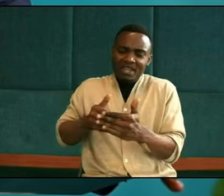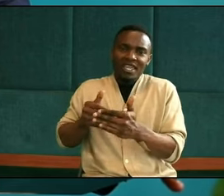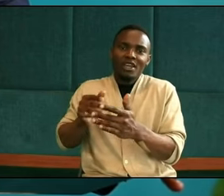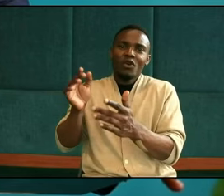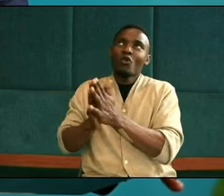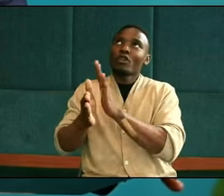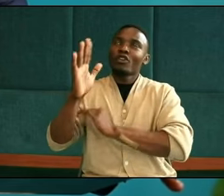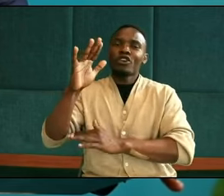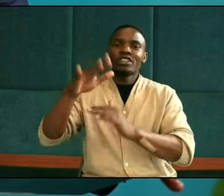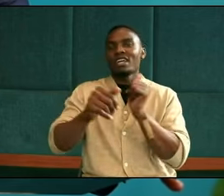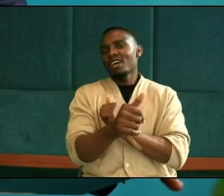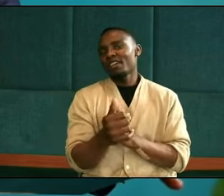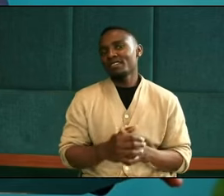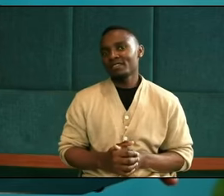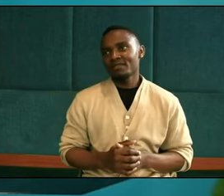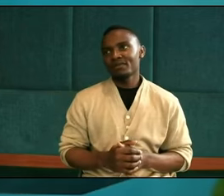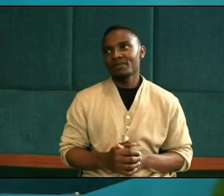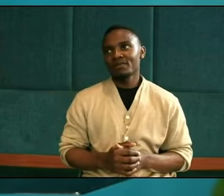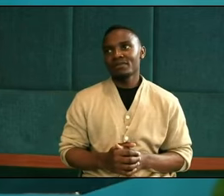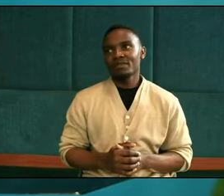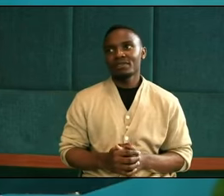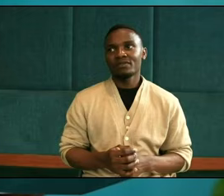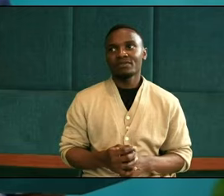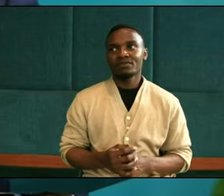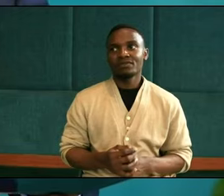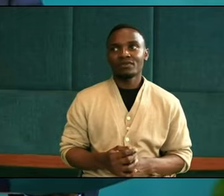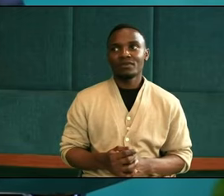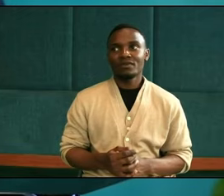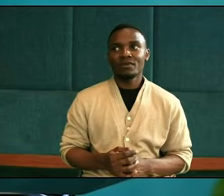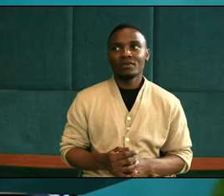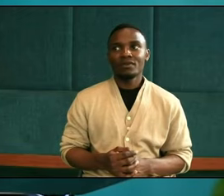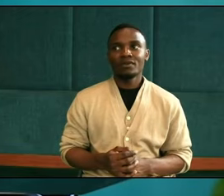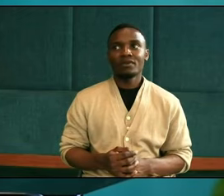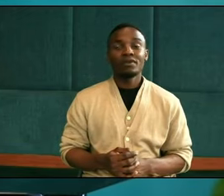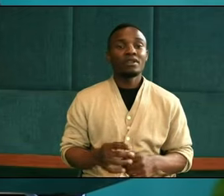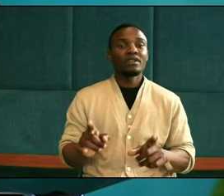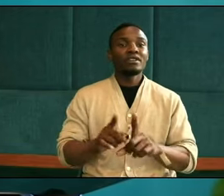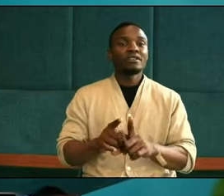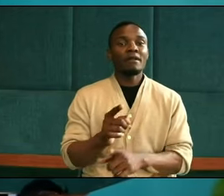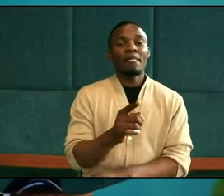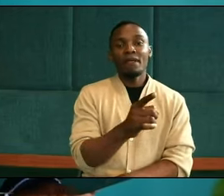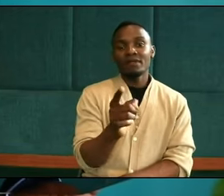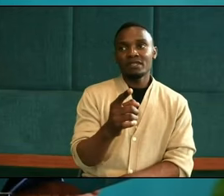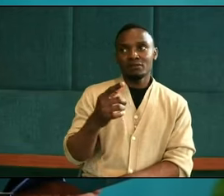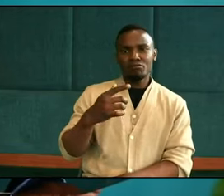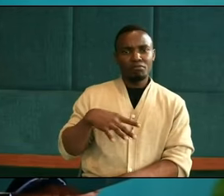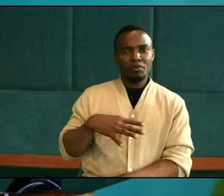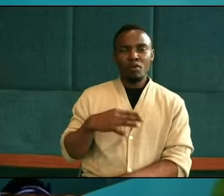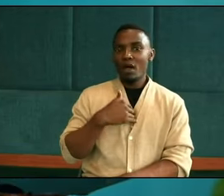else. If God should speak to you, he should speak to someone else. And so these people have set up a sign, but there is another